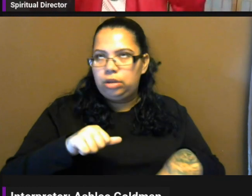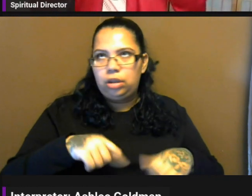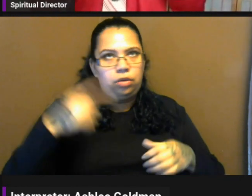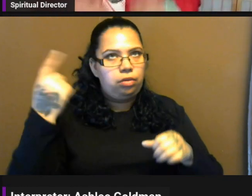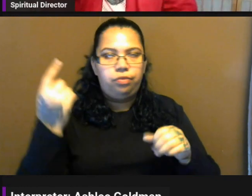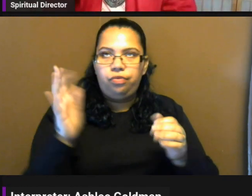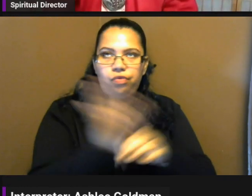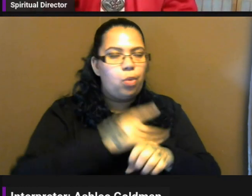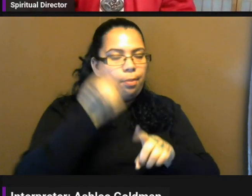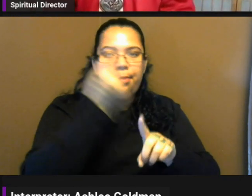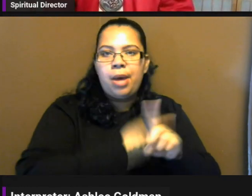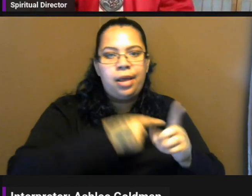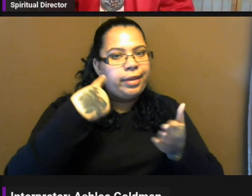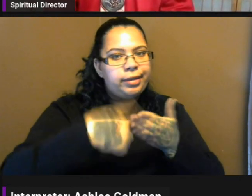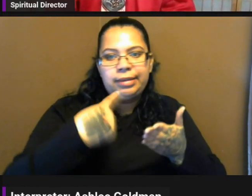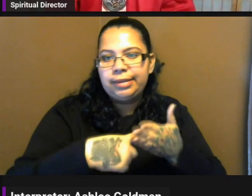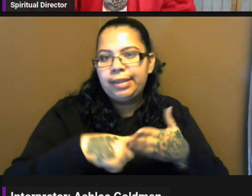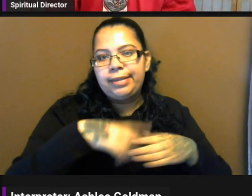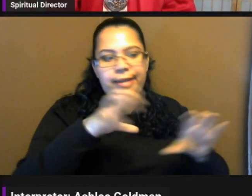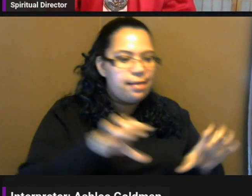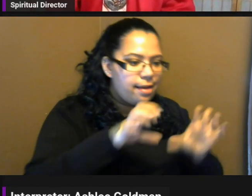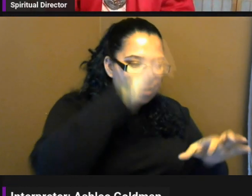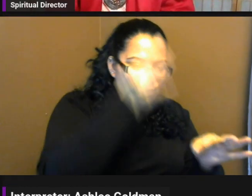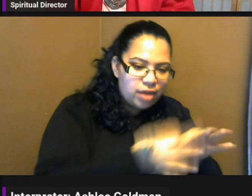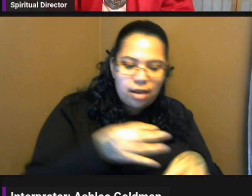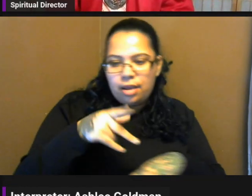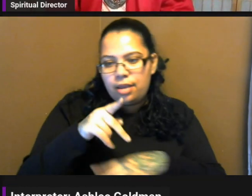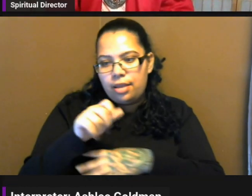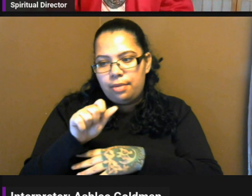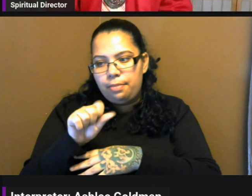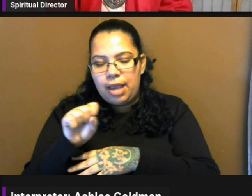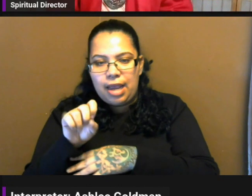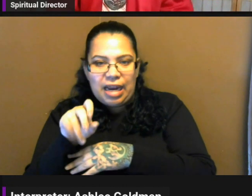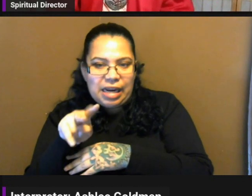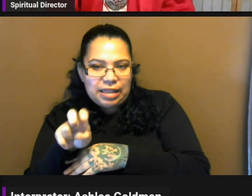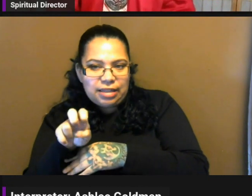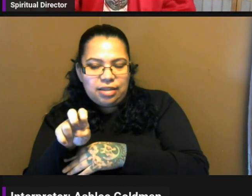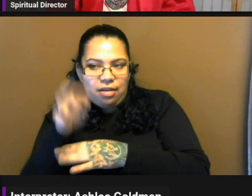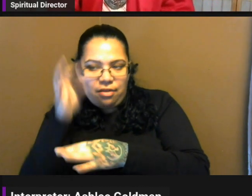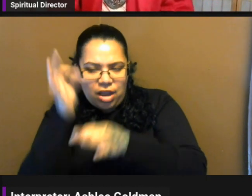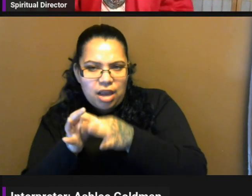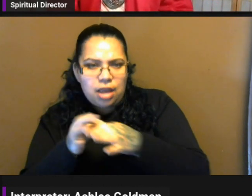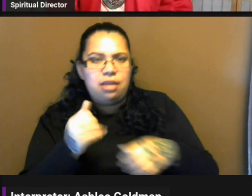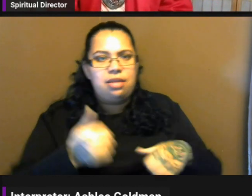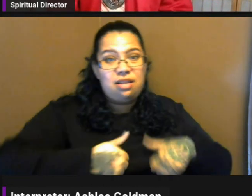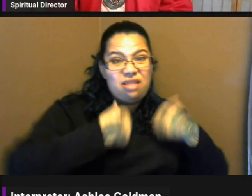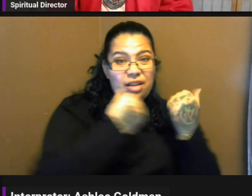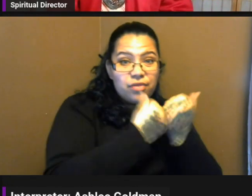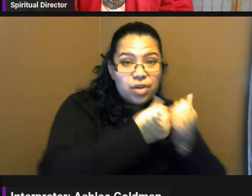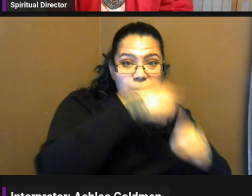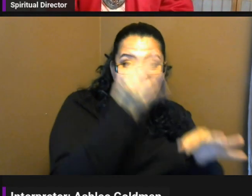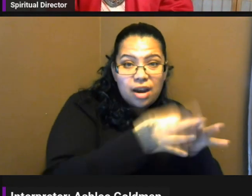full month just talking about what is active faith versus passive faith. What is life affirming